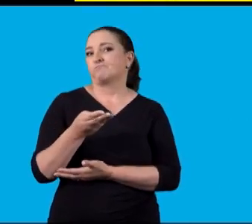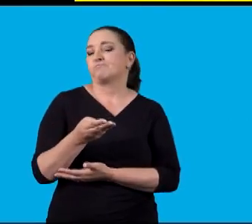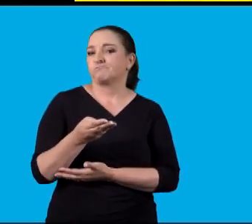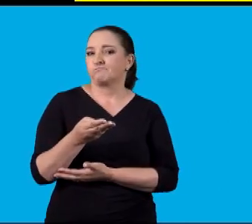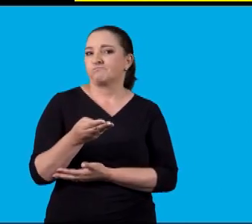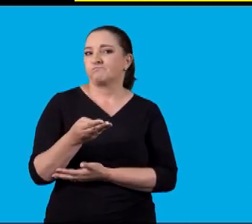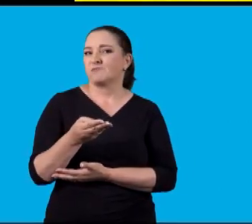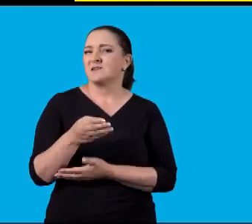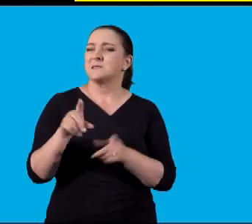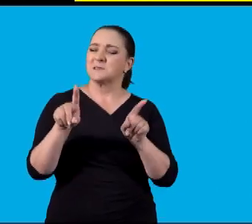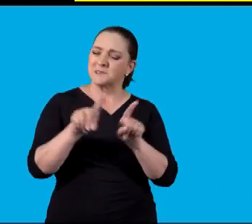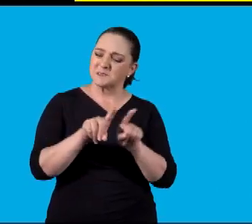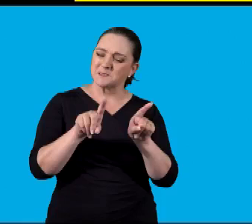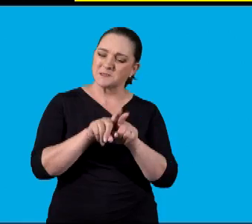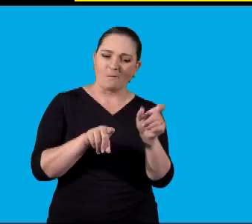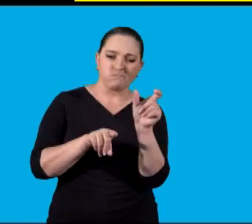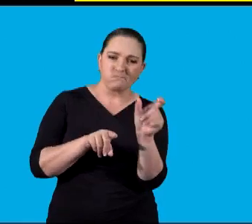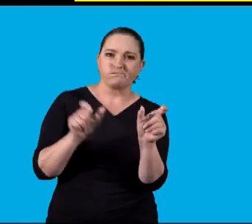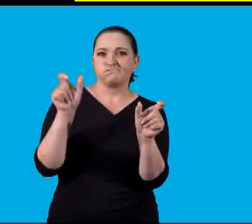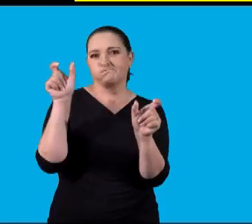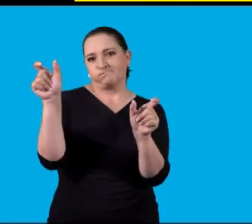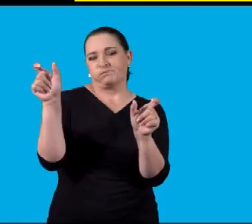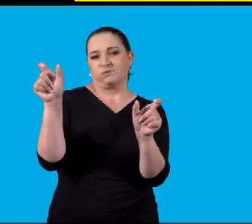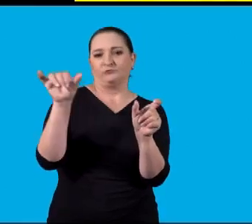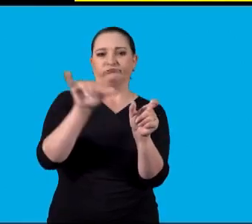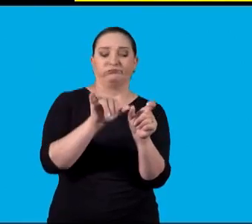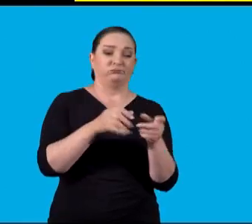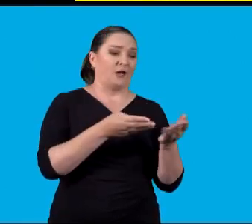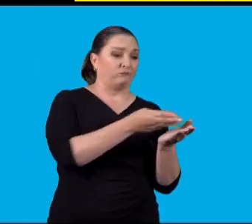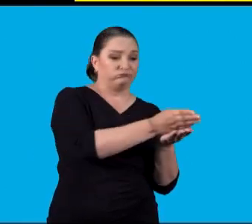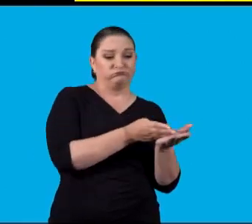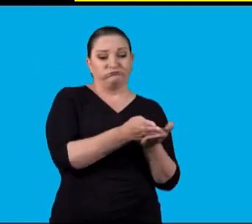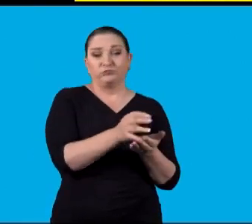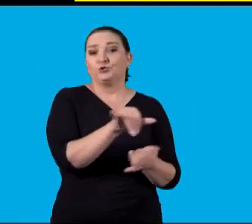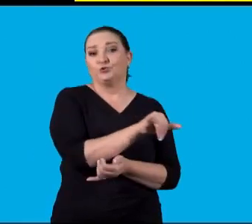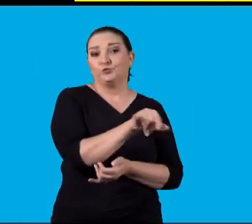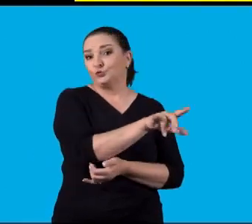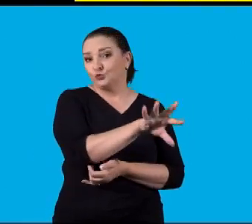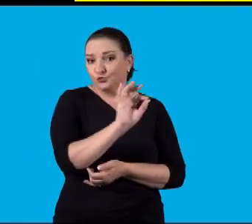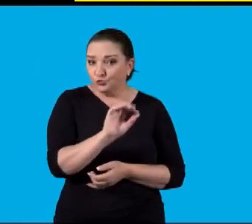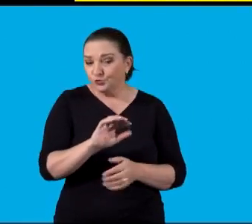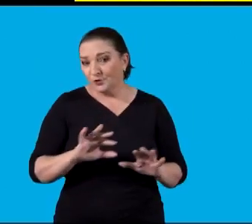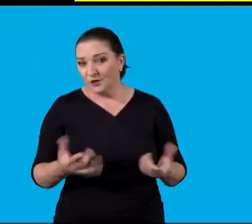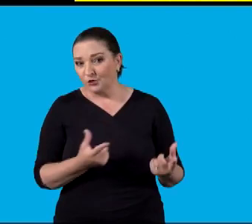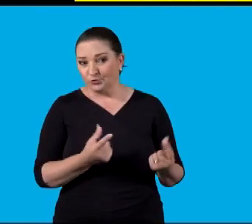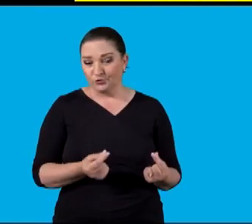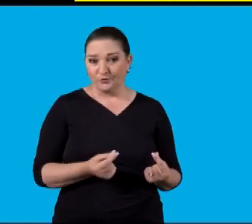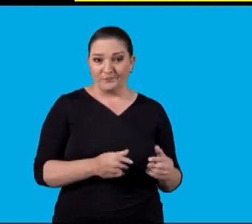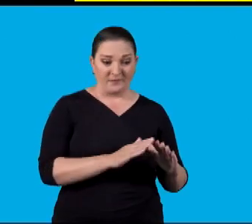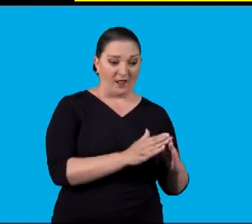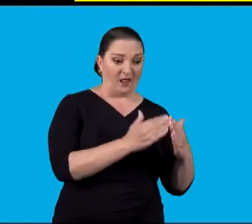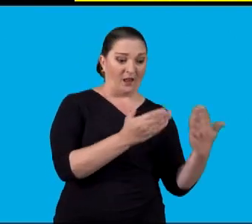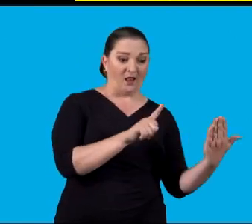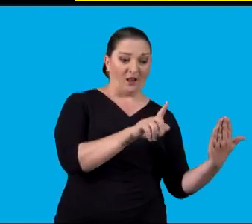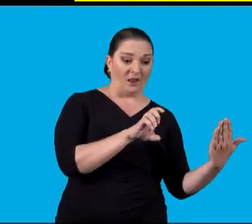6,956,560. So you get to get the very same figure again. It depends on which method you would have used. If you use the